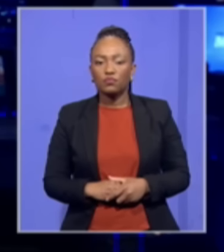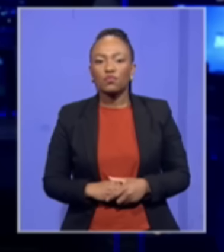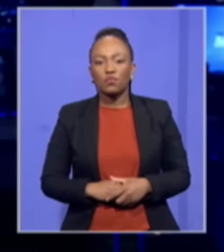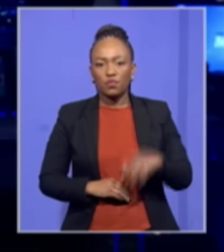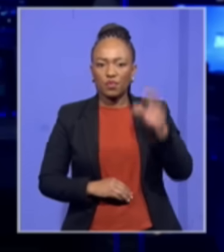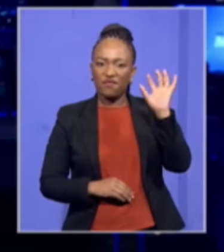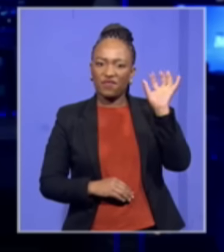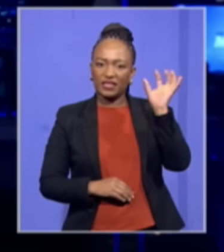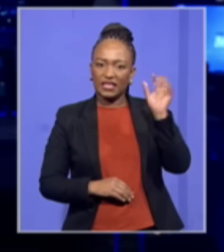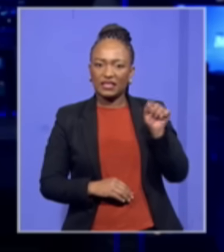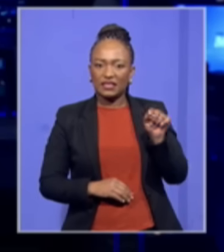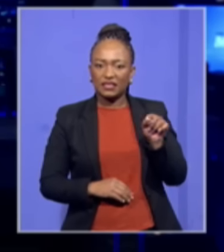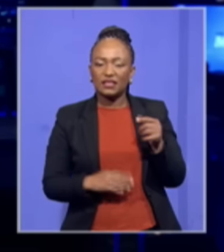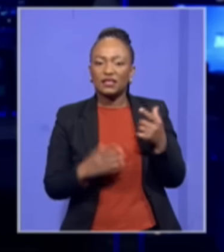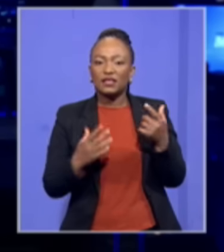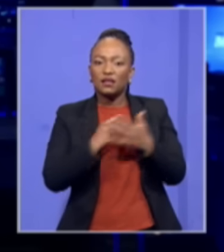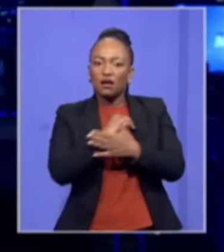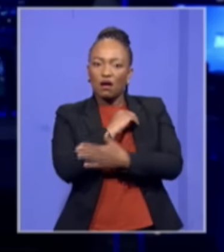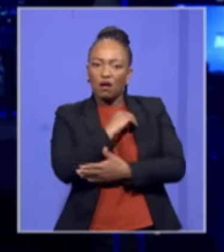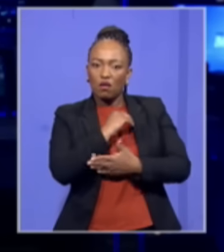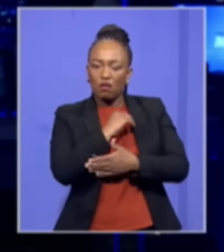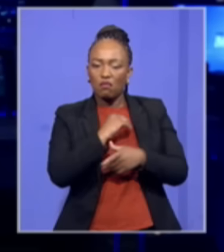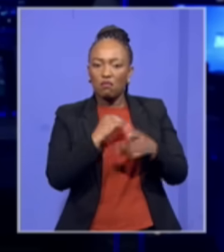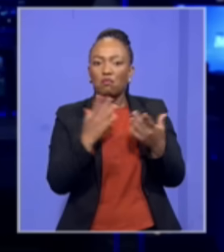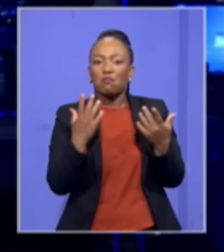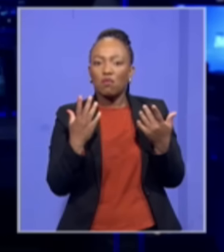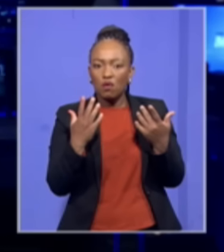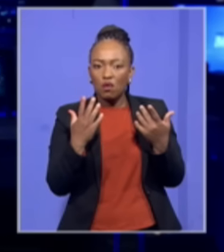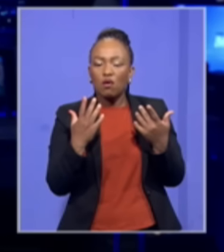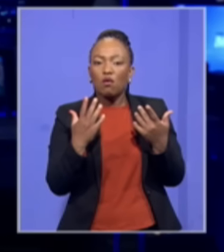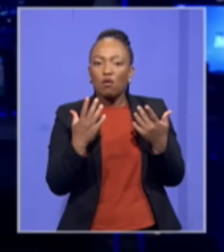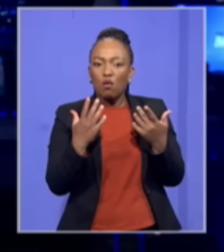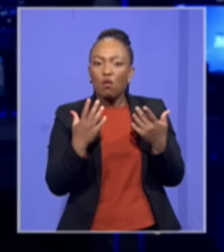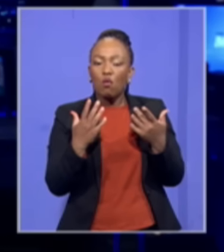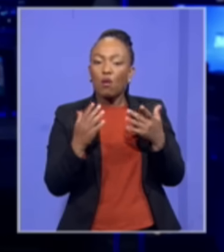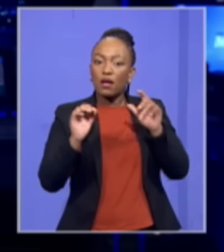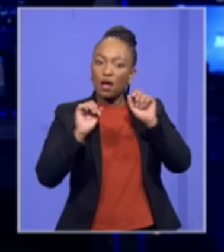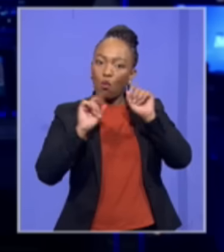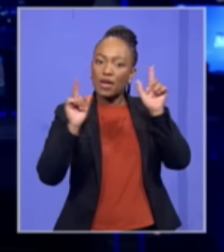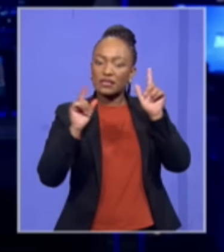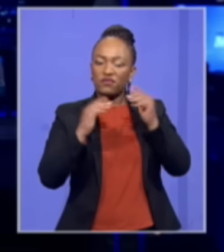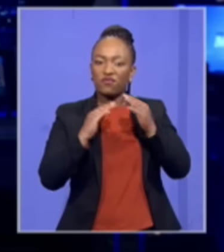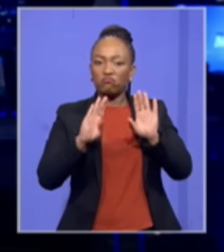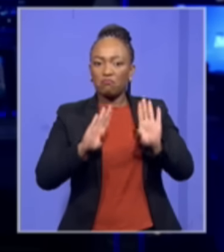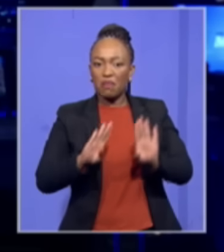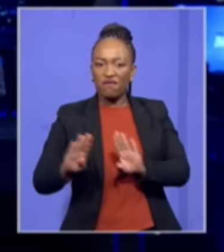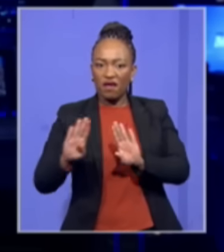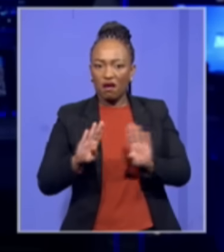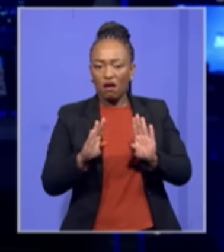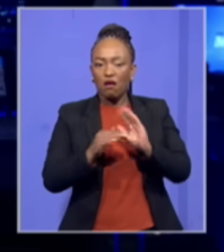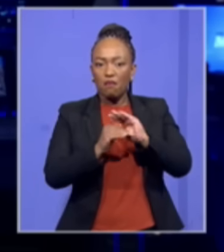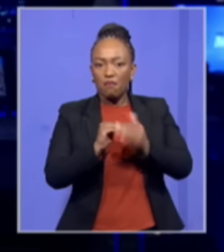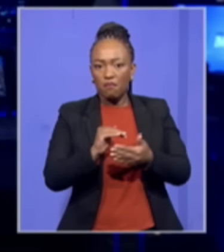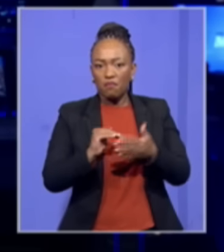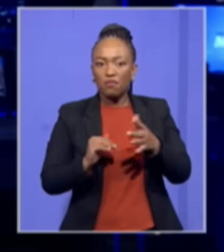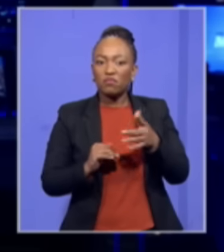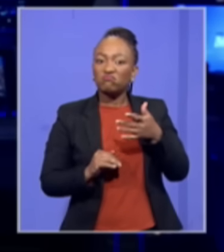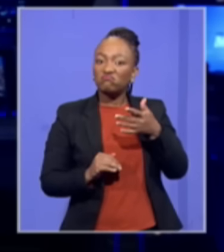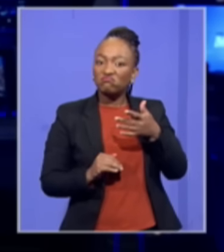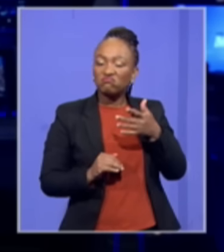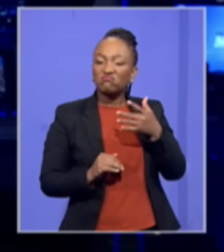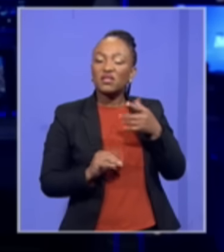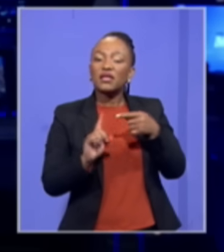re fumana hore letsholo la naha le tshehetsang tsosoloso ya boitshwaro le thakgotse motsemoholo Bloemfontein. Letona la basadi batjha le batho